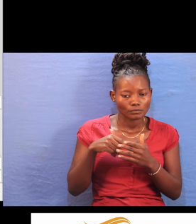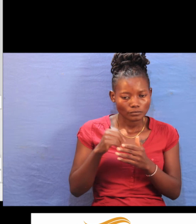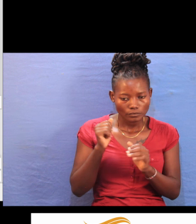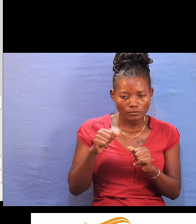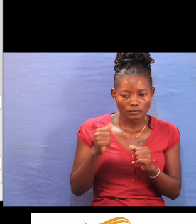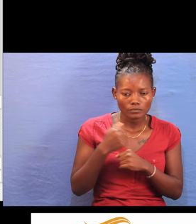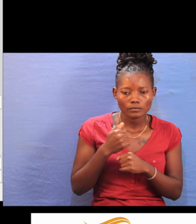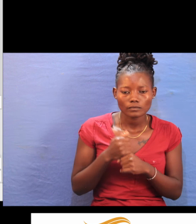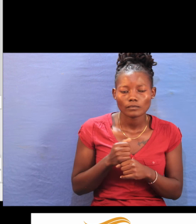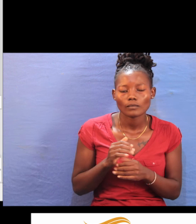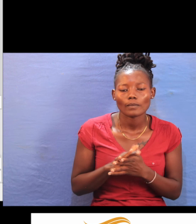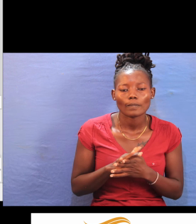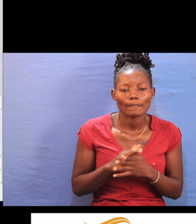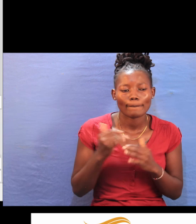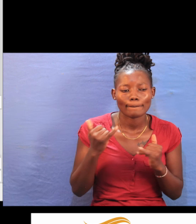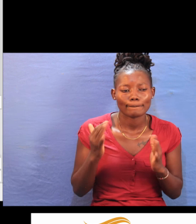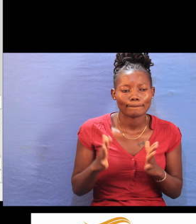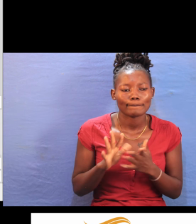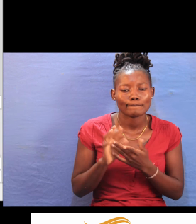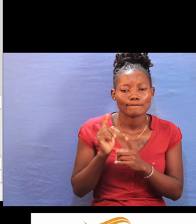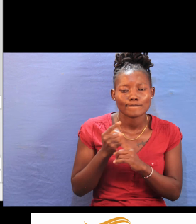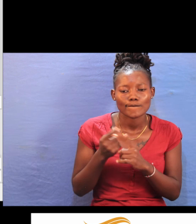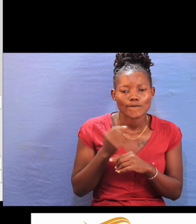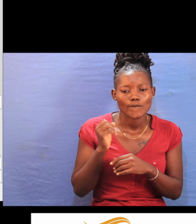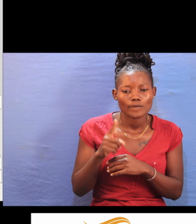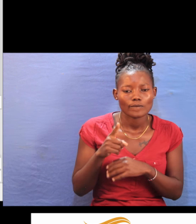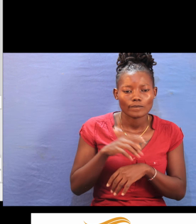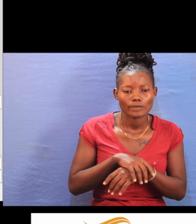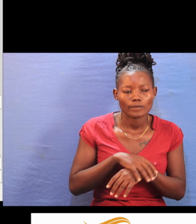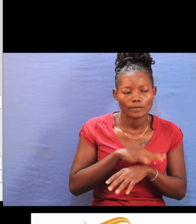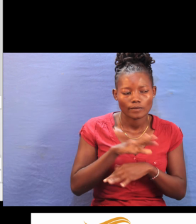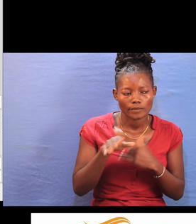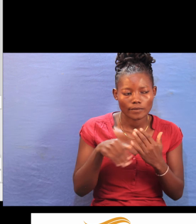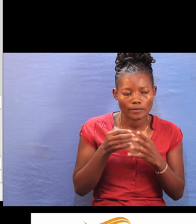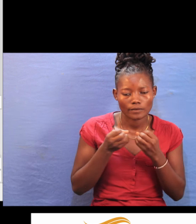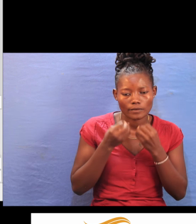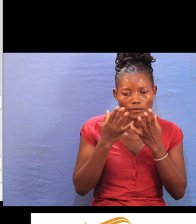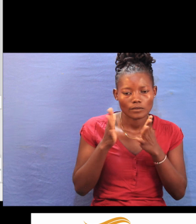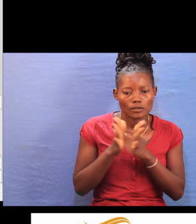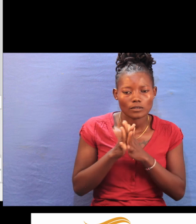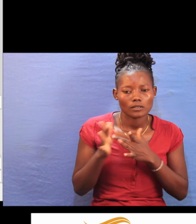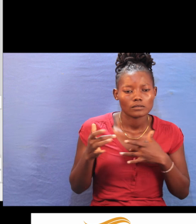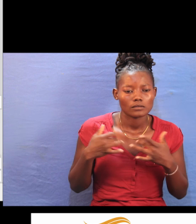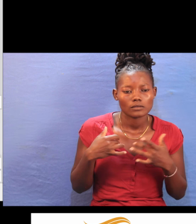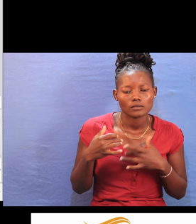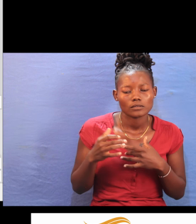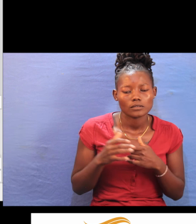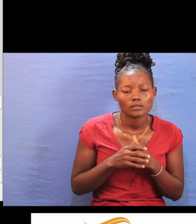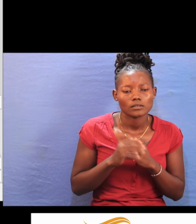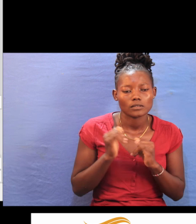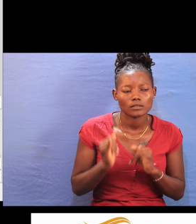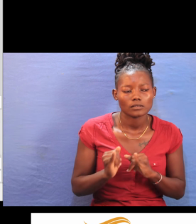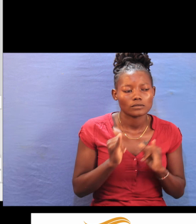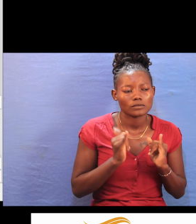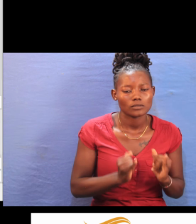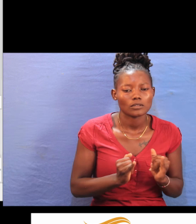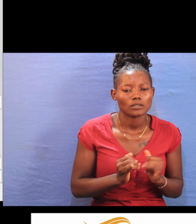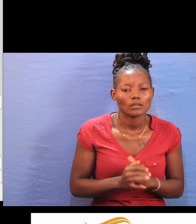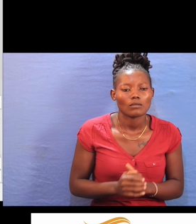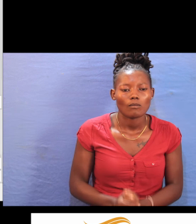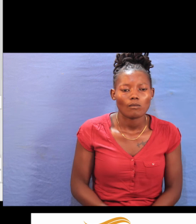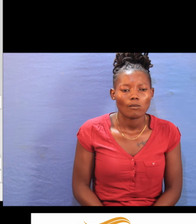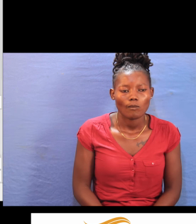As a coach, you need to consider the athlete's personalities, their motivations, their lifestyles, and their adaptive capabilities.